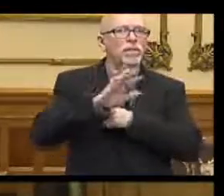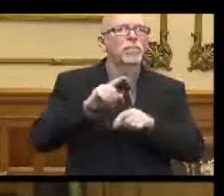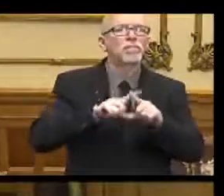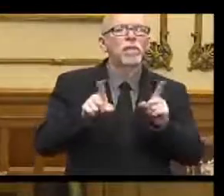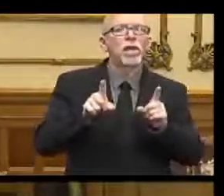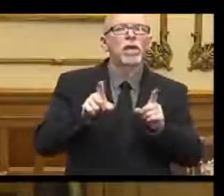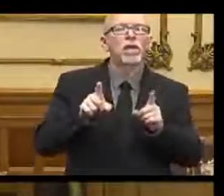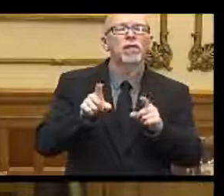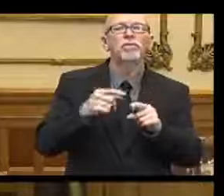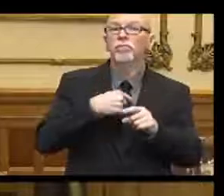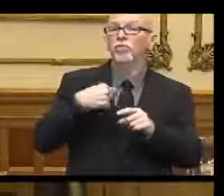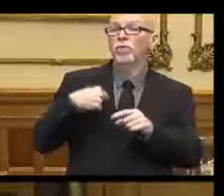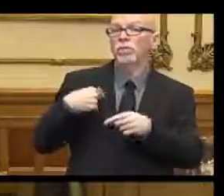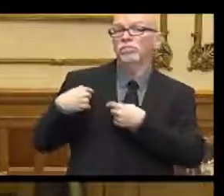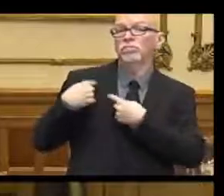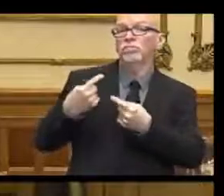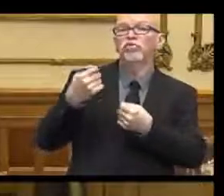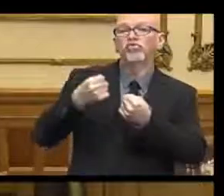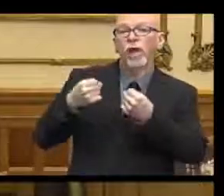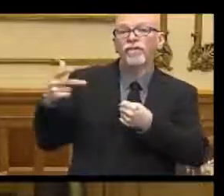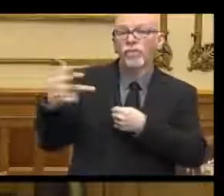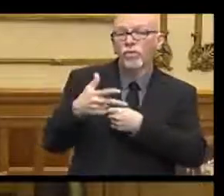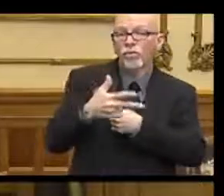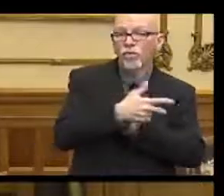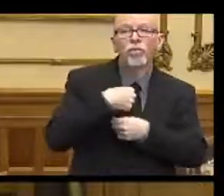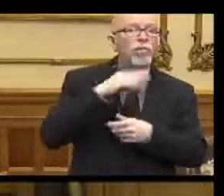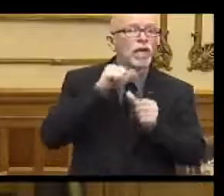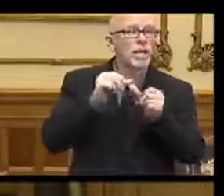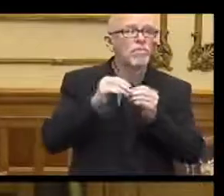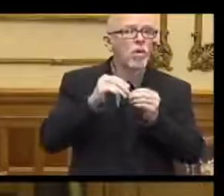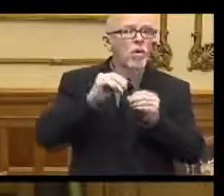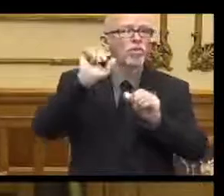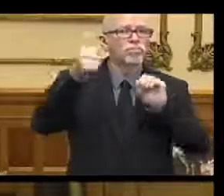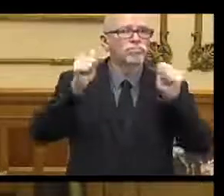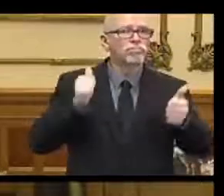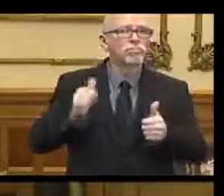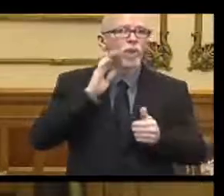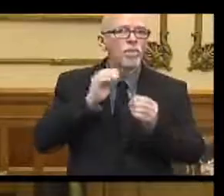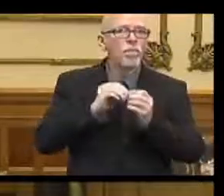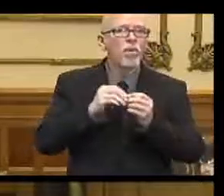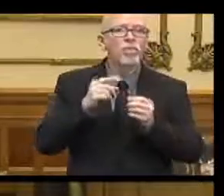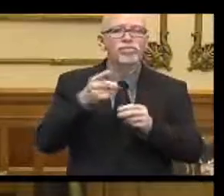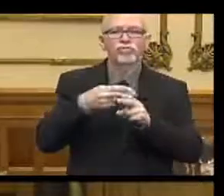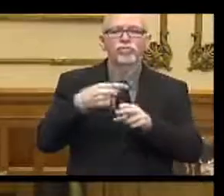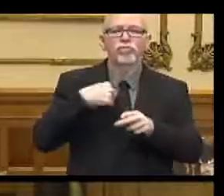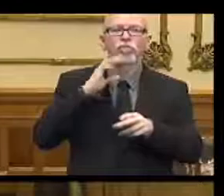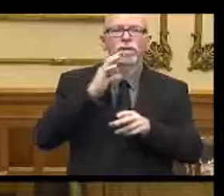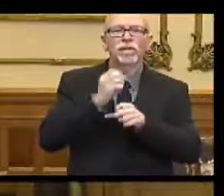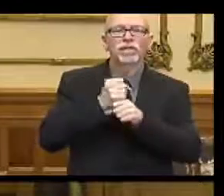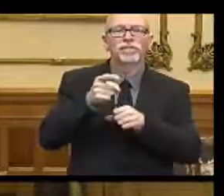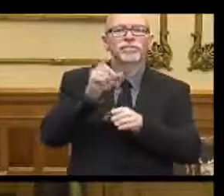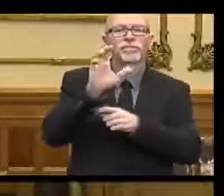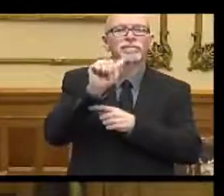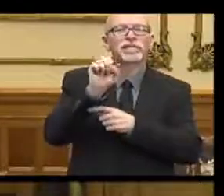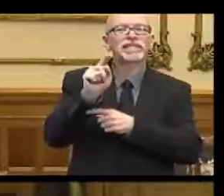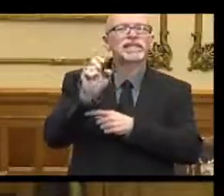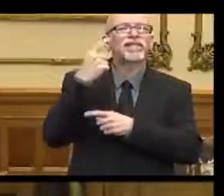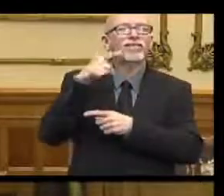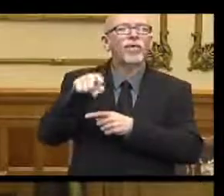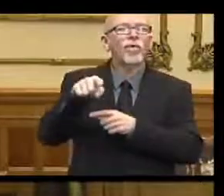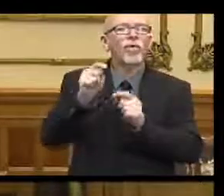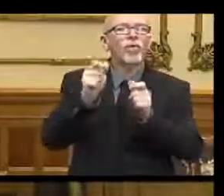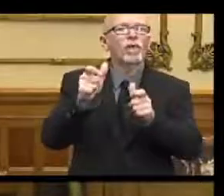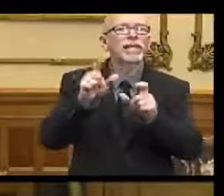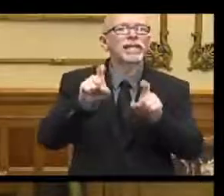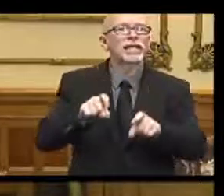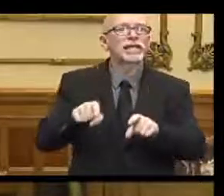we have been doing drive-throughs. We'll be doing more drive-throughs. We shortly will be receiving the cassettes for our Abbott testing, so